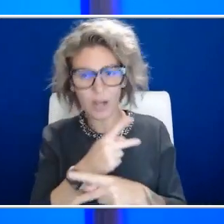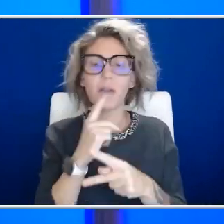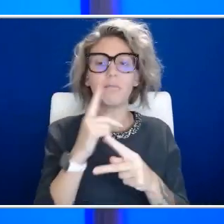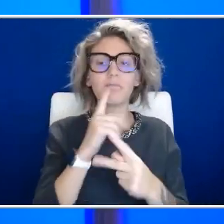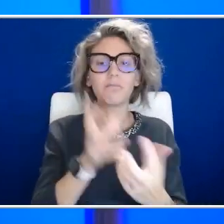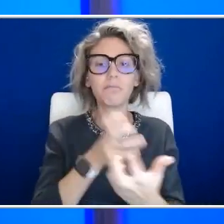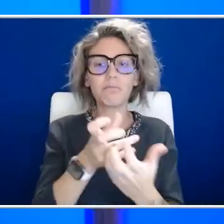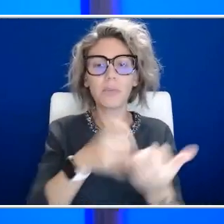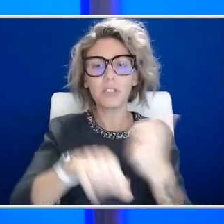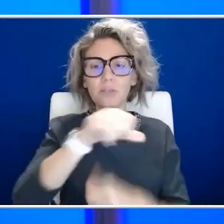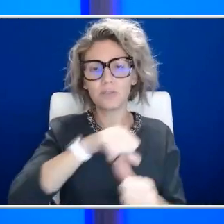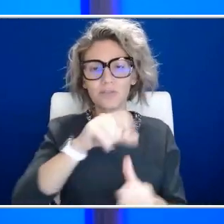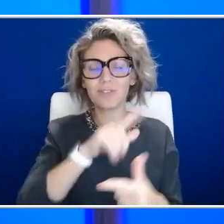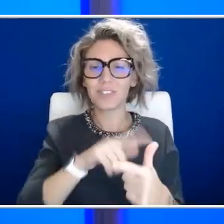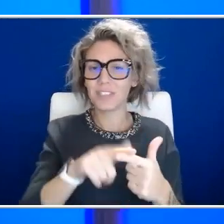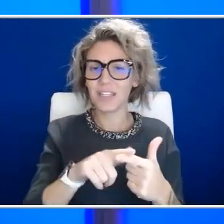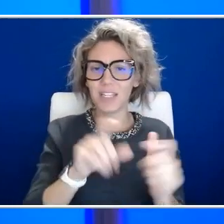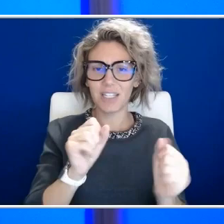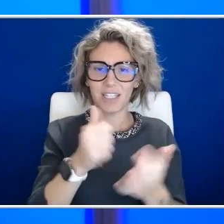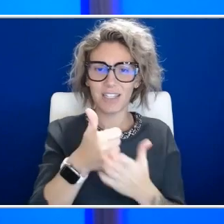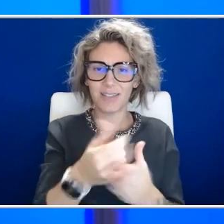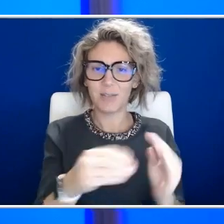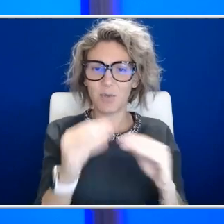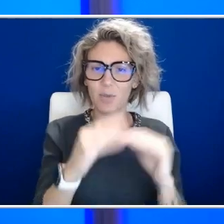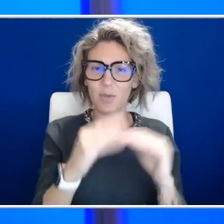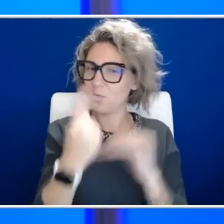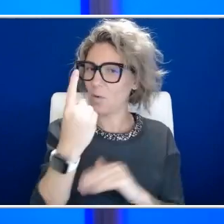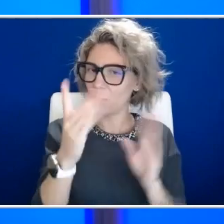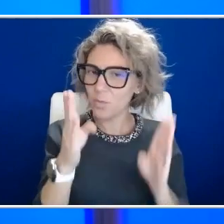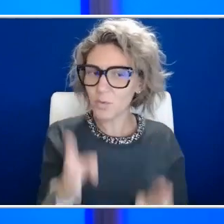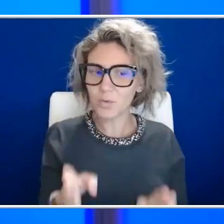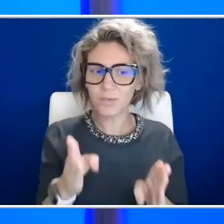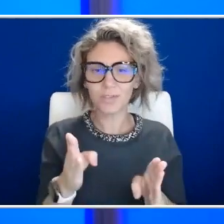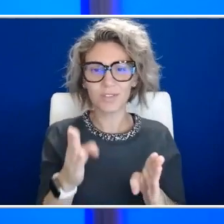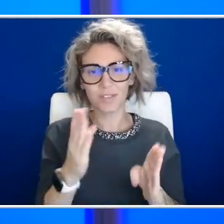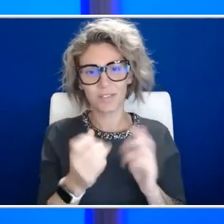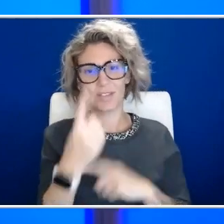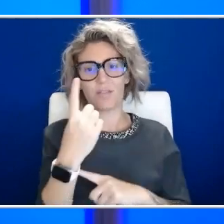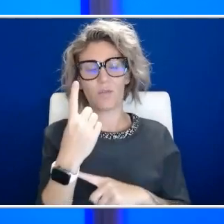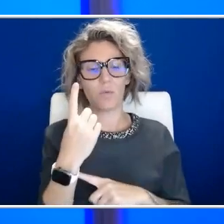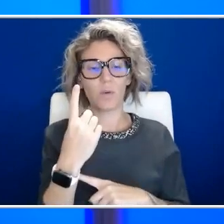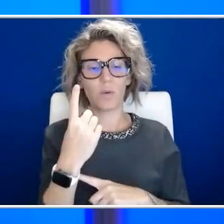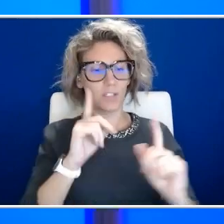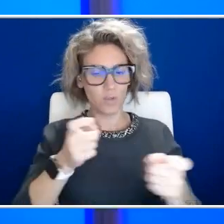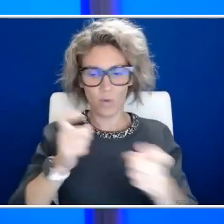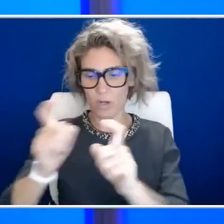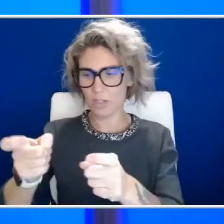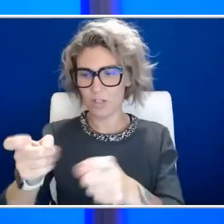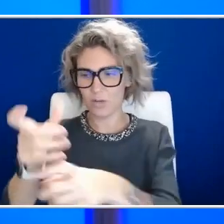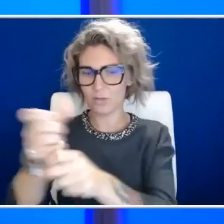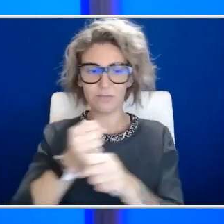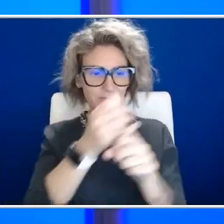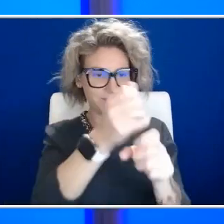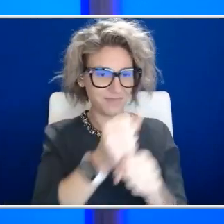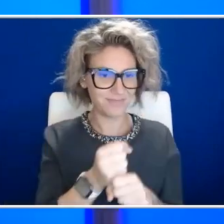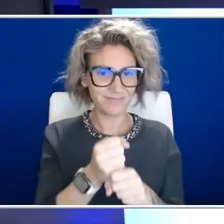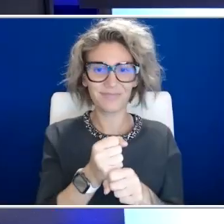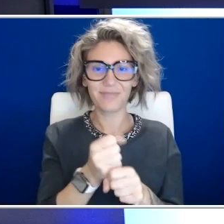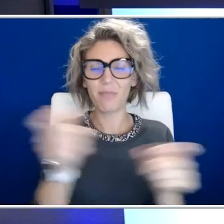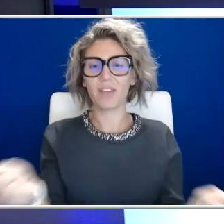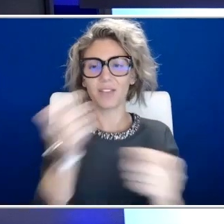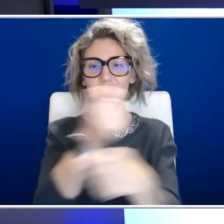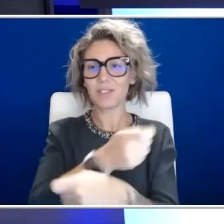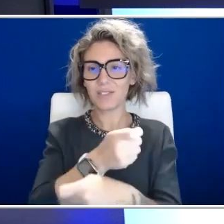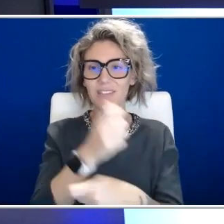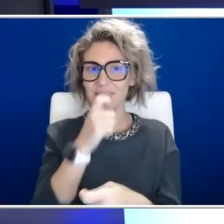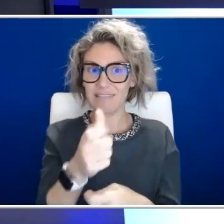that's how it can help more than one person, and every person donating and a recipient receiving a kidney. And less waiting.